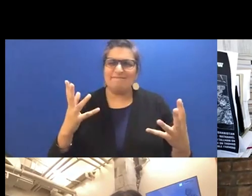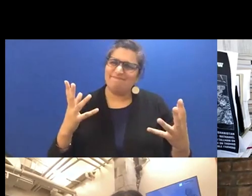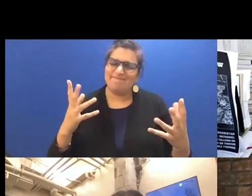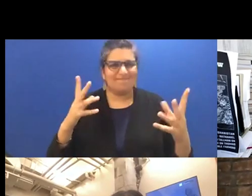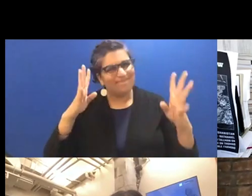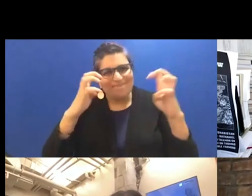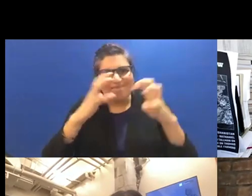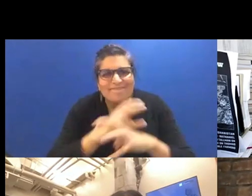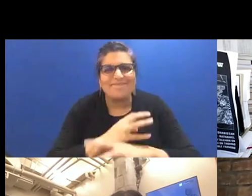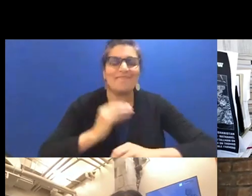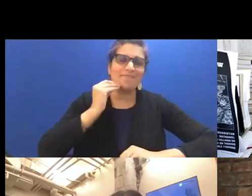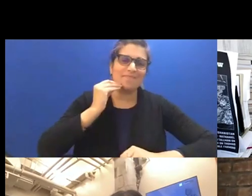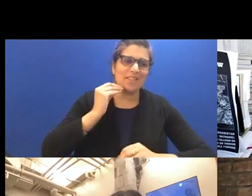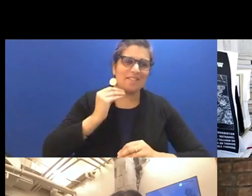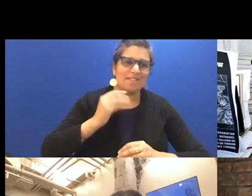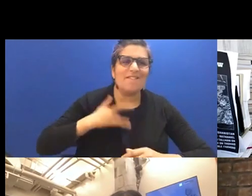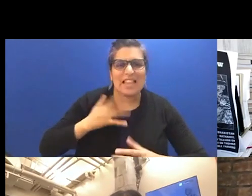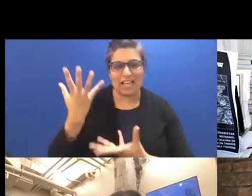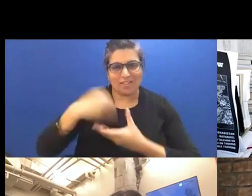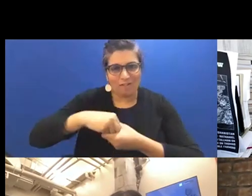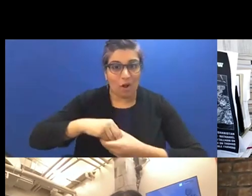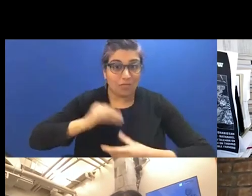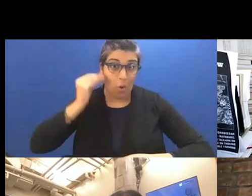that come with home, I think. So I'm just